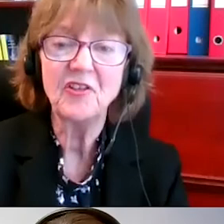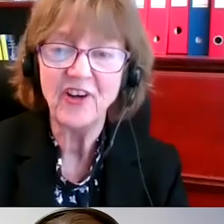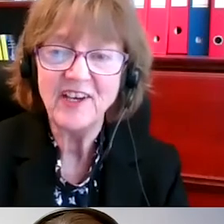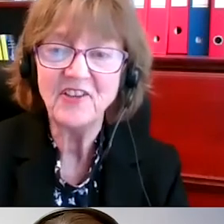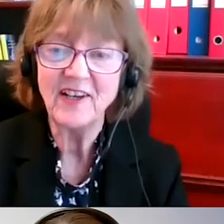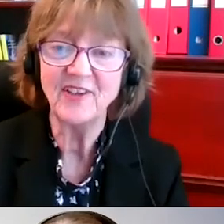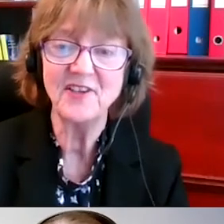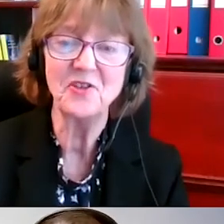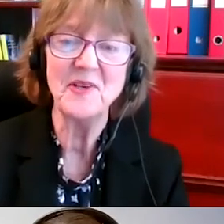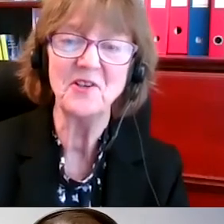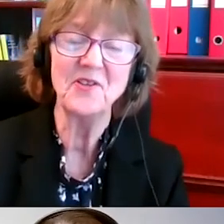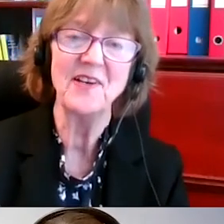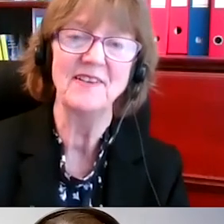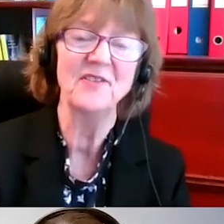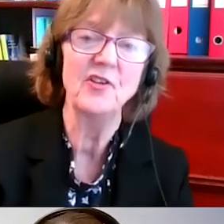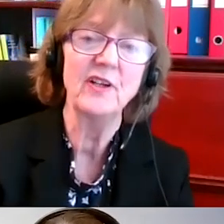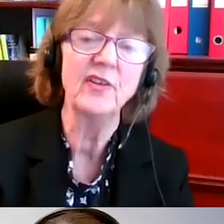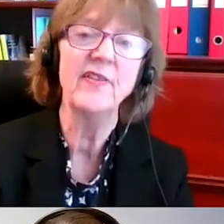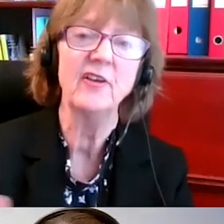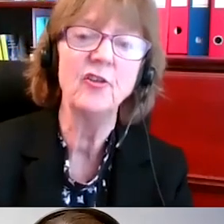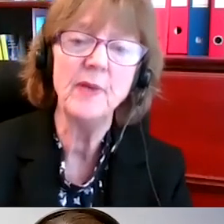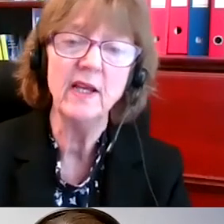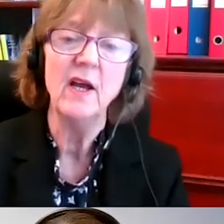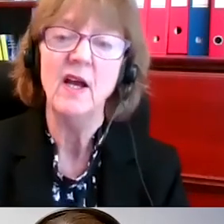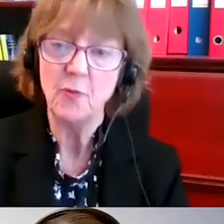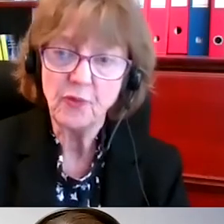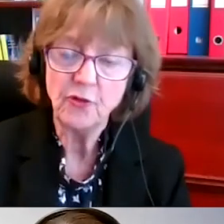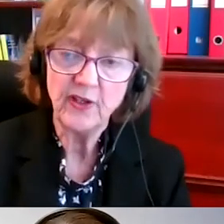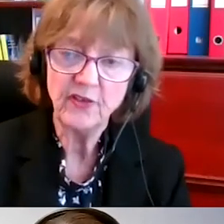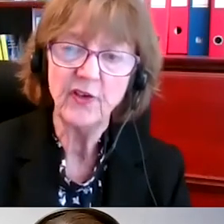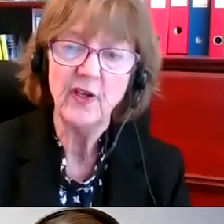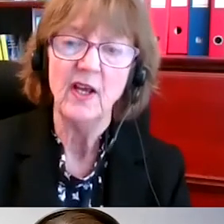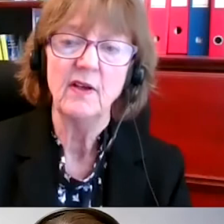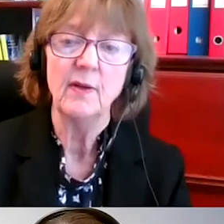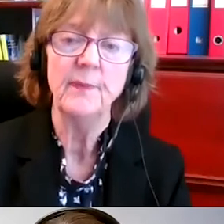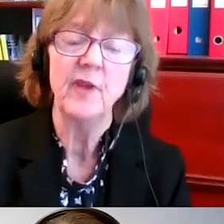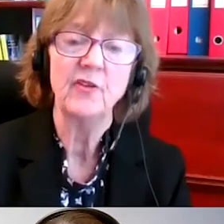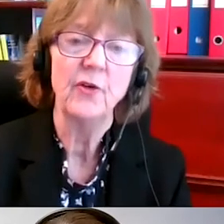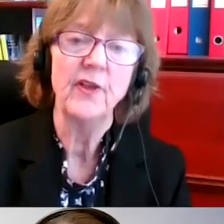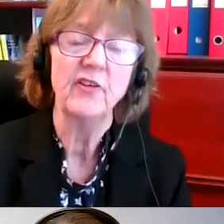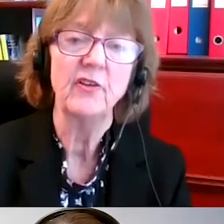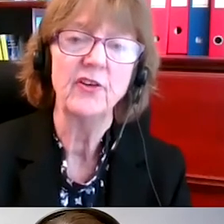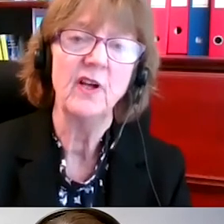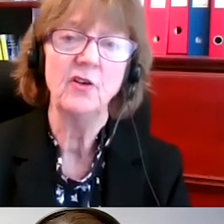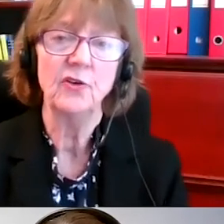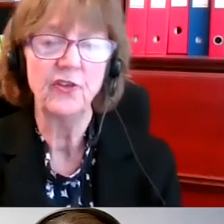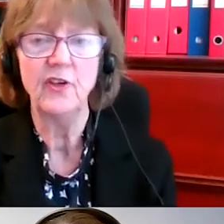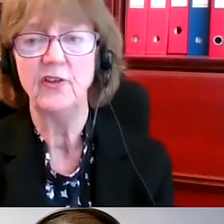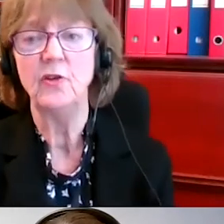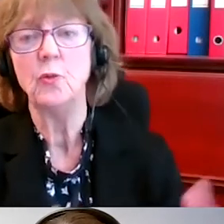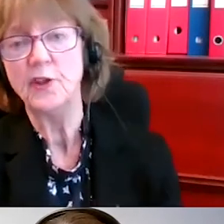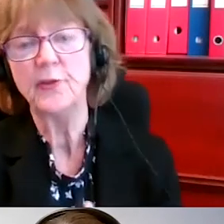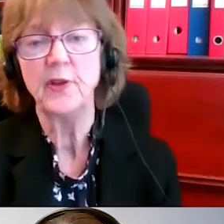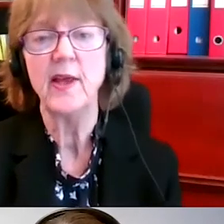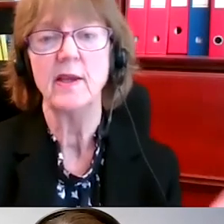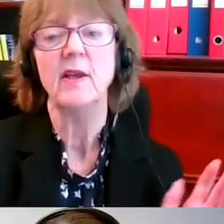intense exchange, as the Committee on the Rights of the Child said, that it should be a process, so that children are not just listened